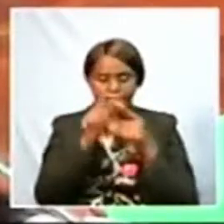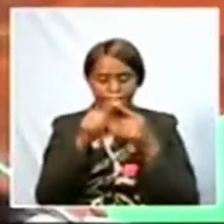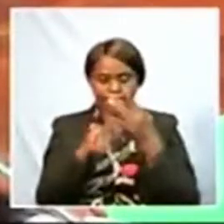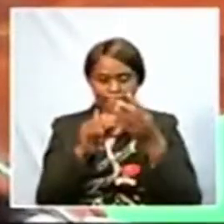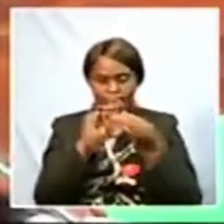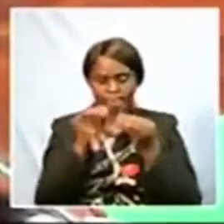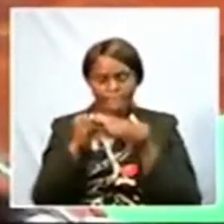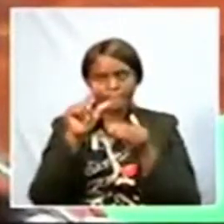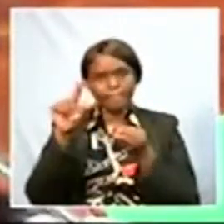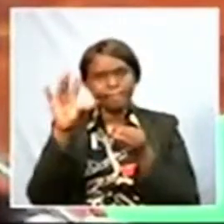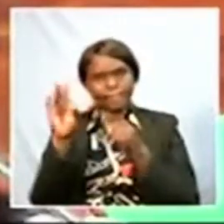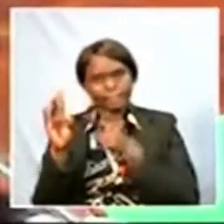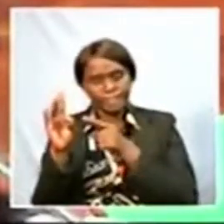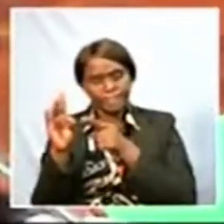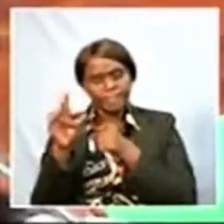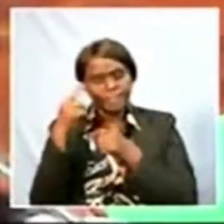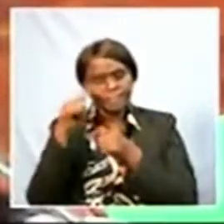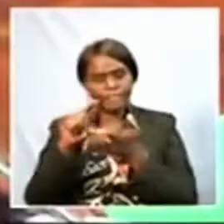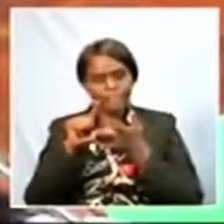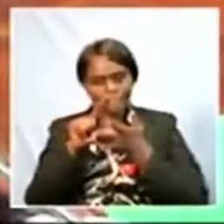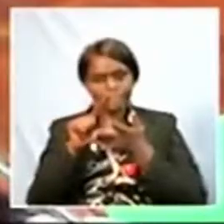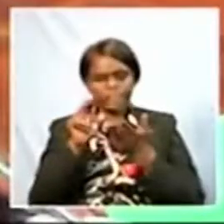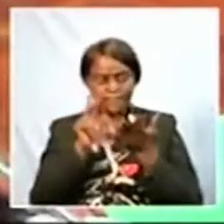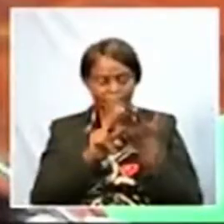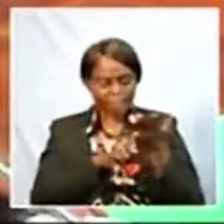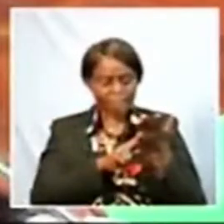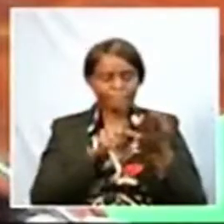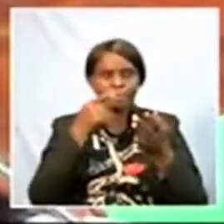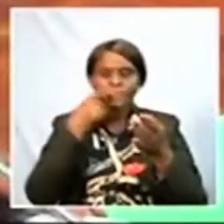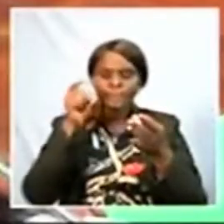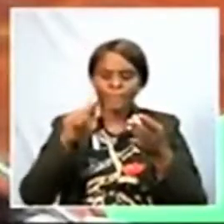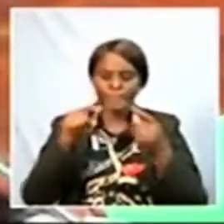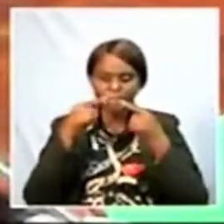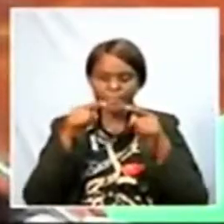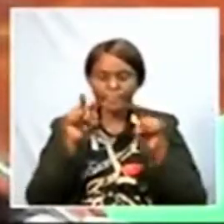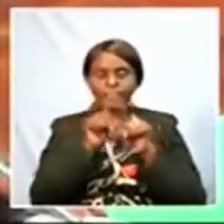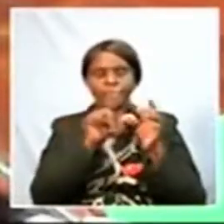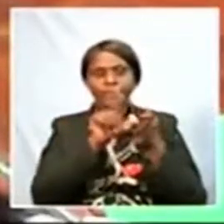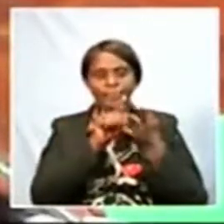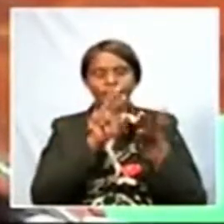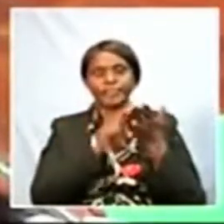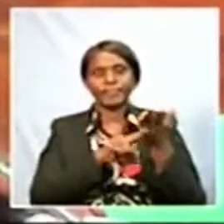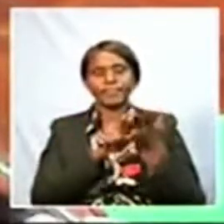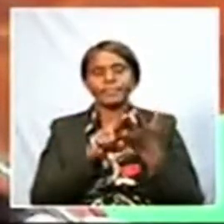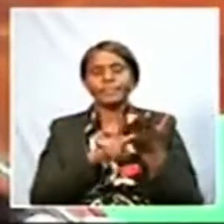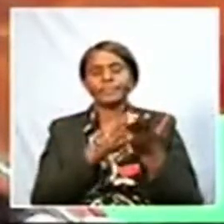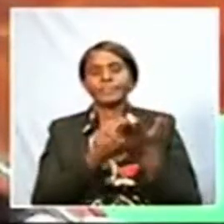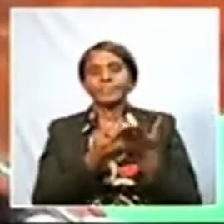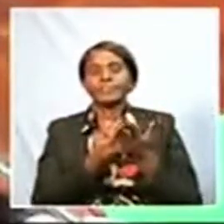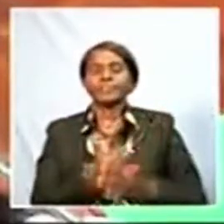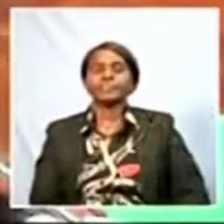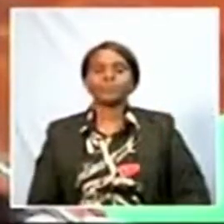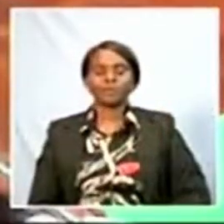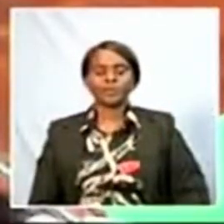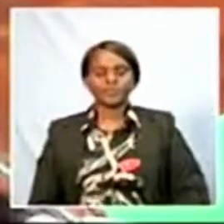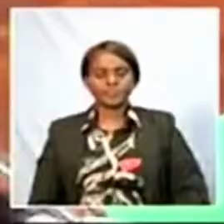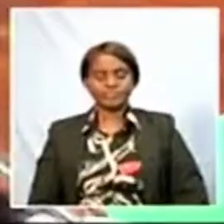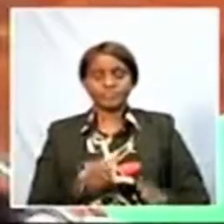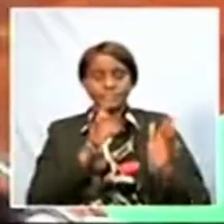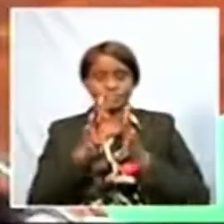Appendix 27 for the loan statements, demand notices, and the loan status reports. Remedial